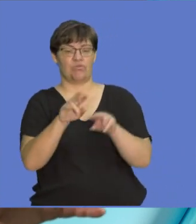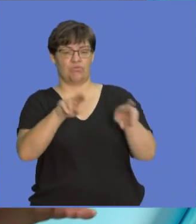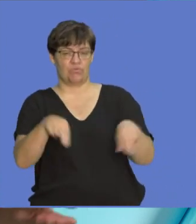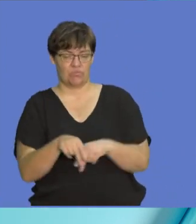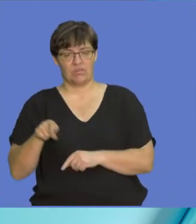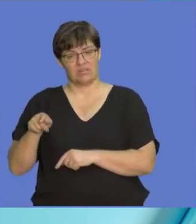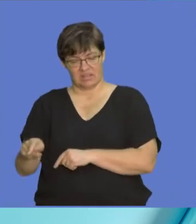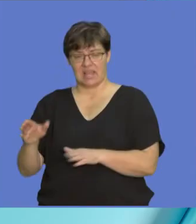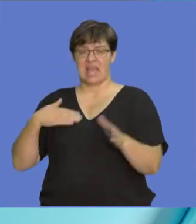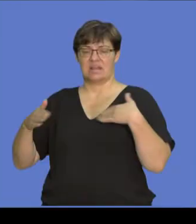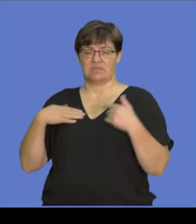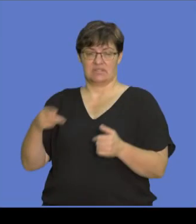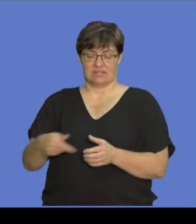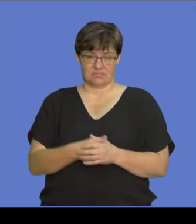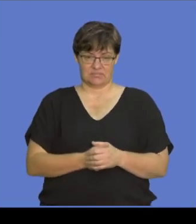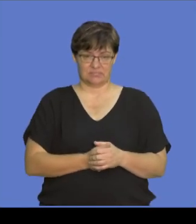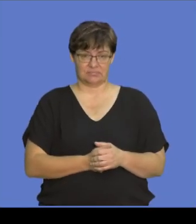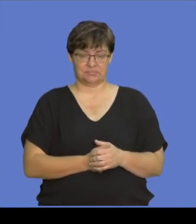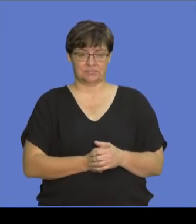admin section, right?